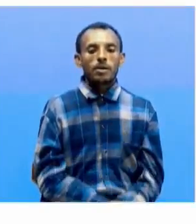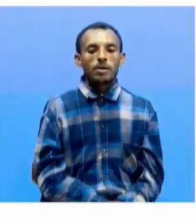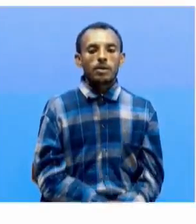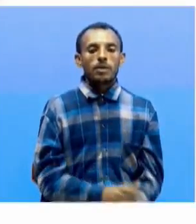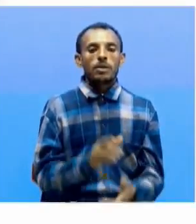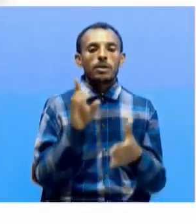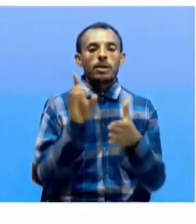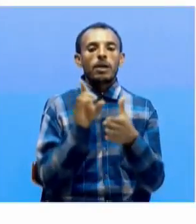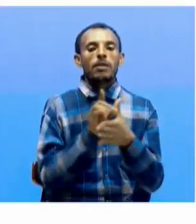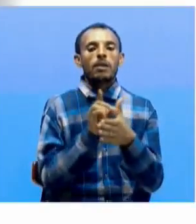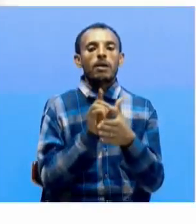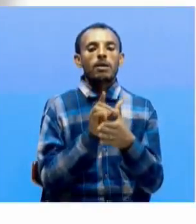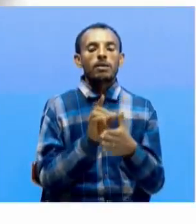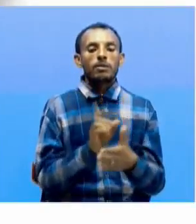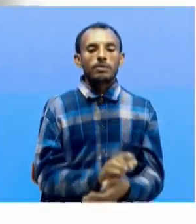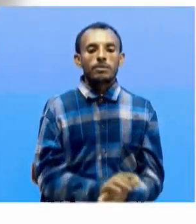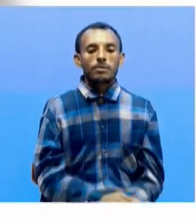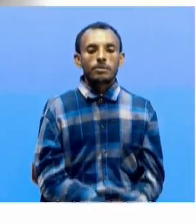data